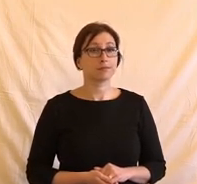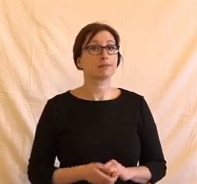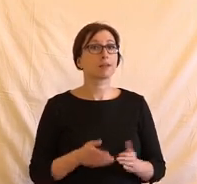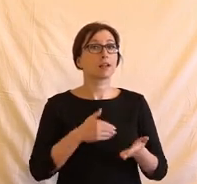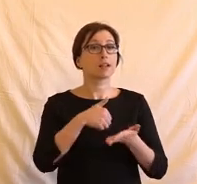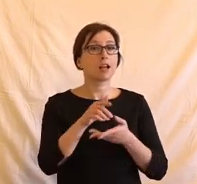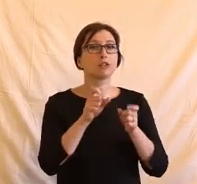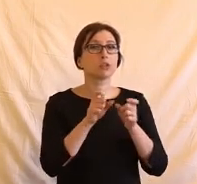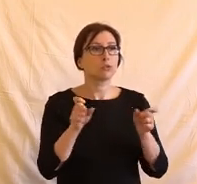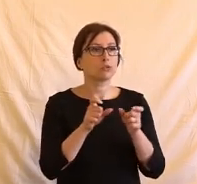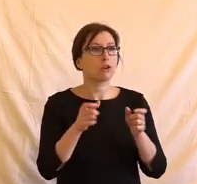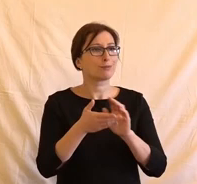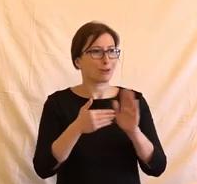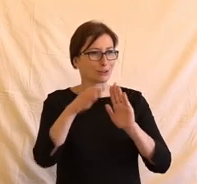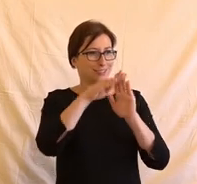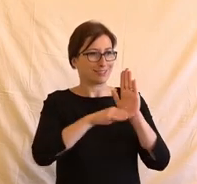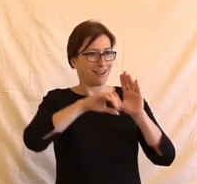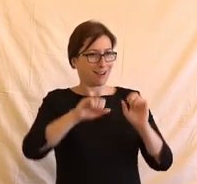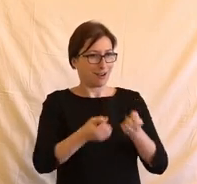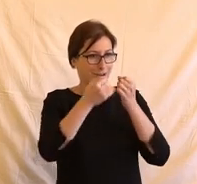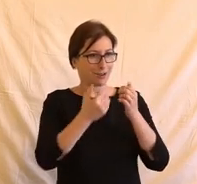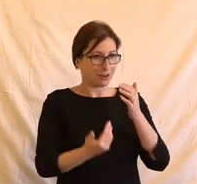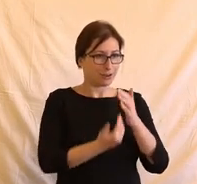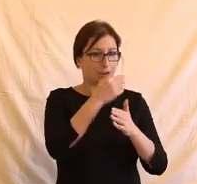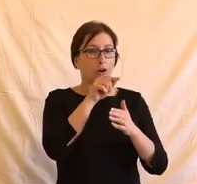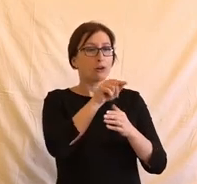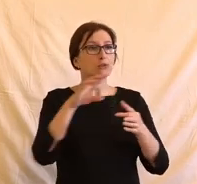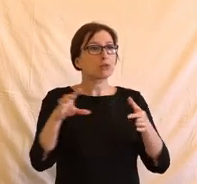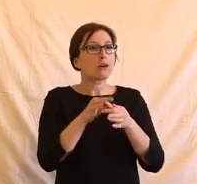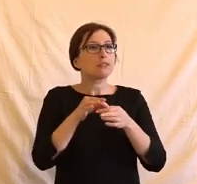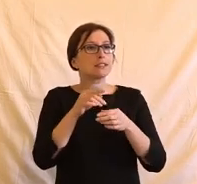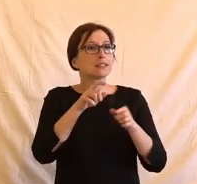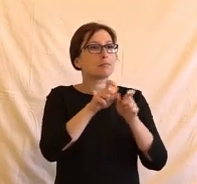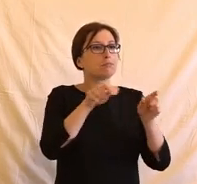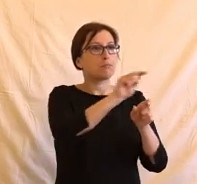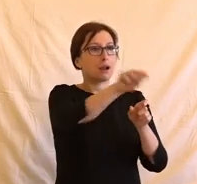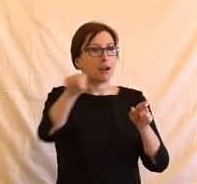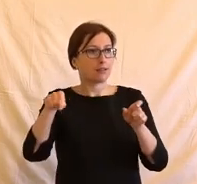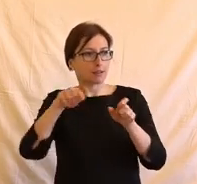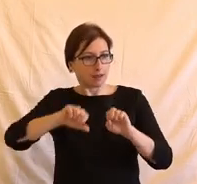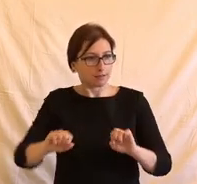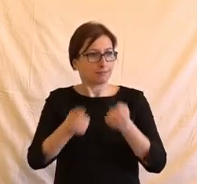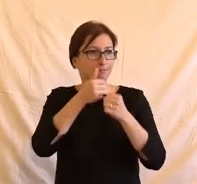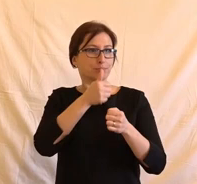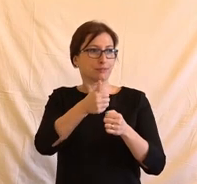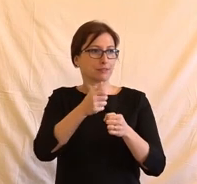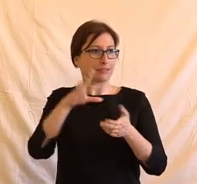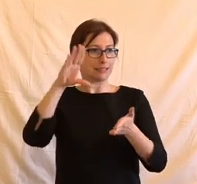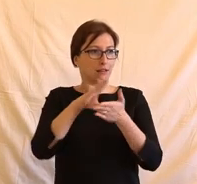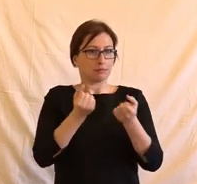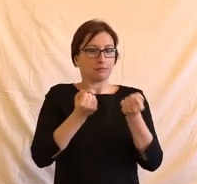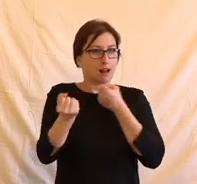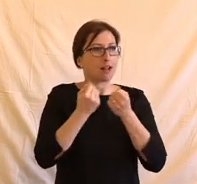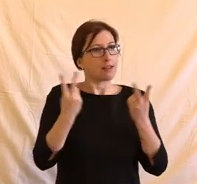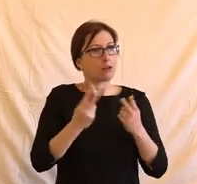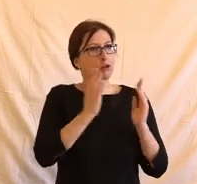Další důvod pro přijetí toho zákona, který sjednocoval, respektive té instituce, která dala tomu nějaký